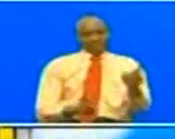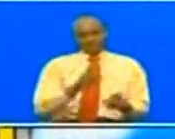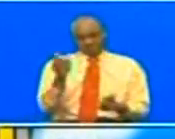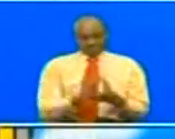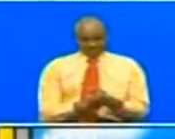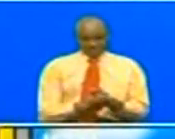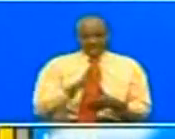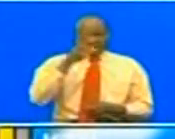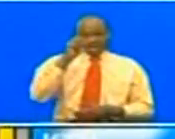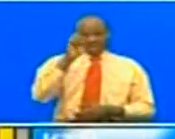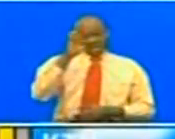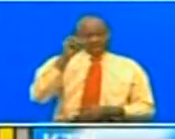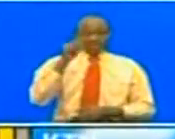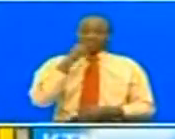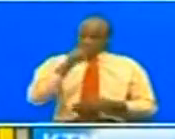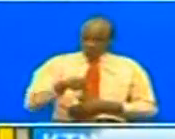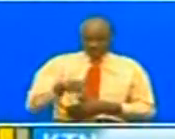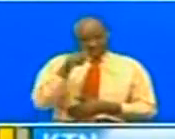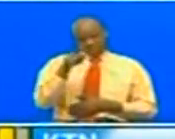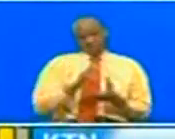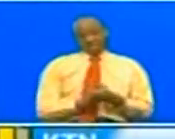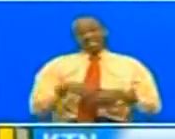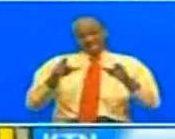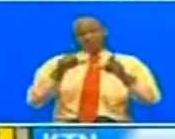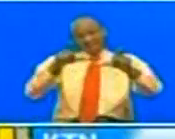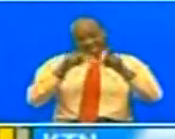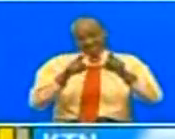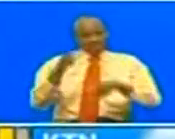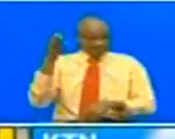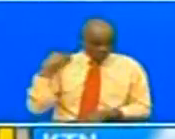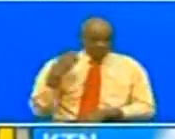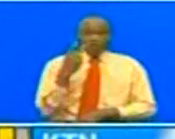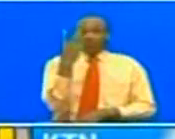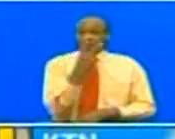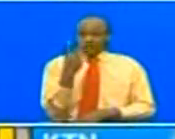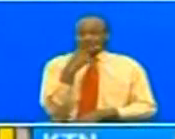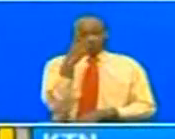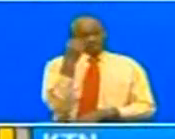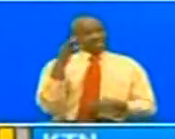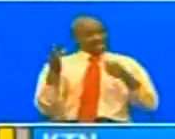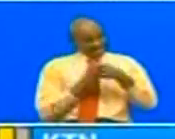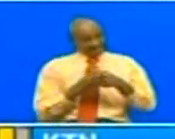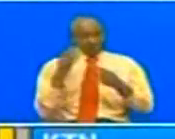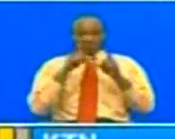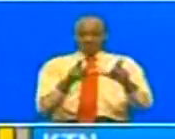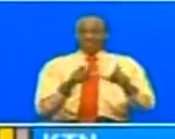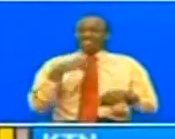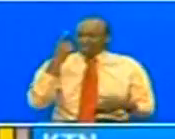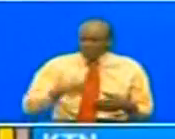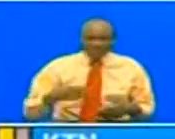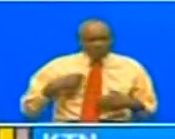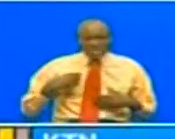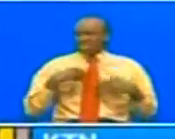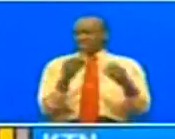which issued the metal refinery EPZ Limited with an operating license in February 2008, says it did not issue a